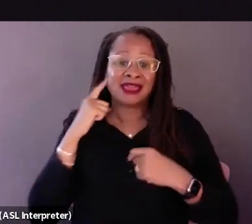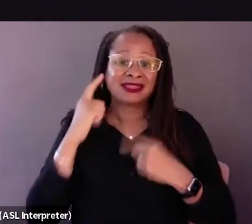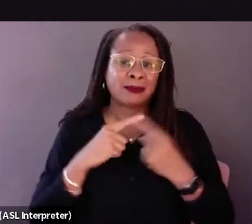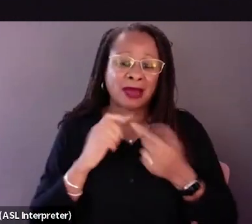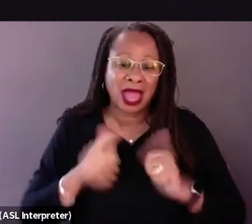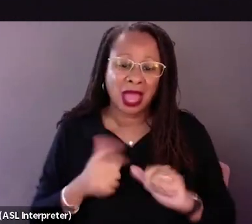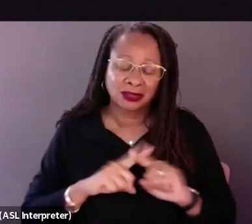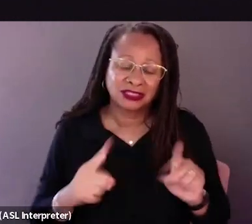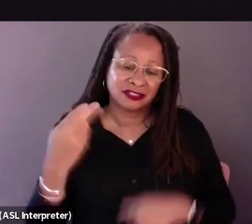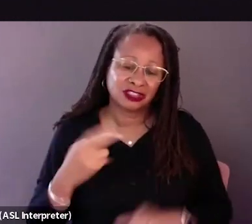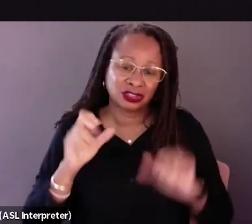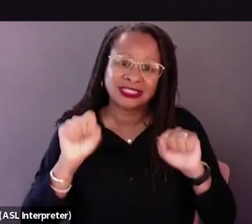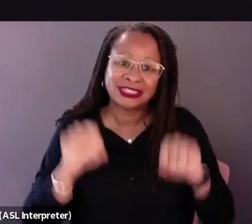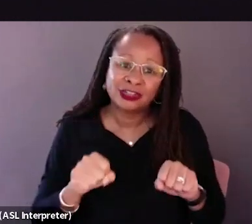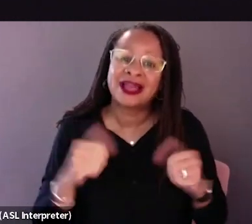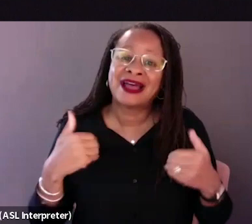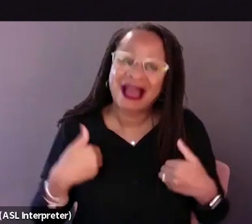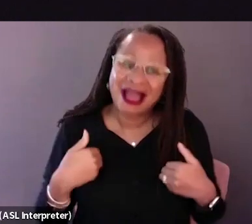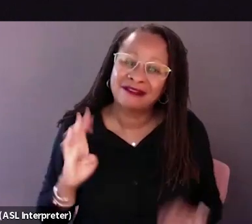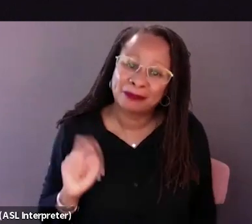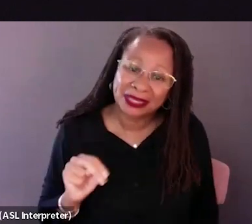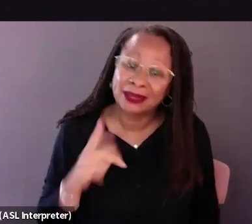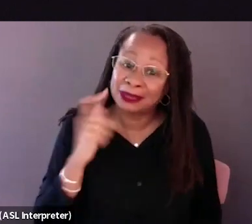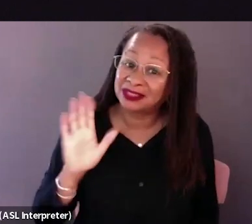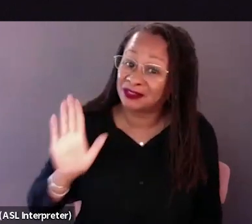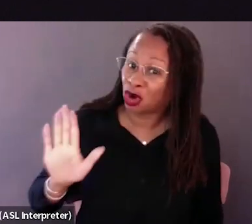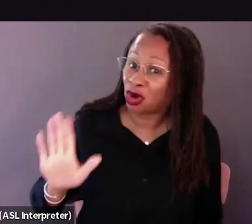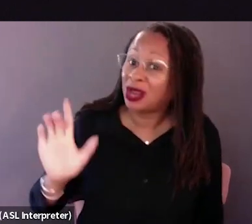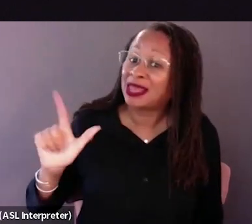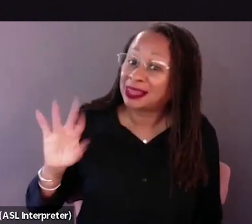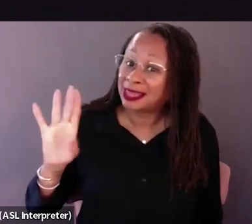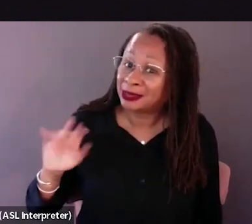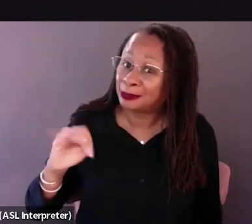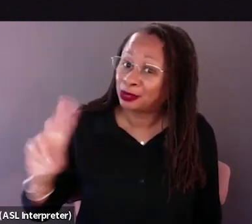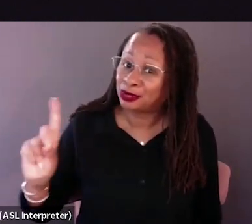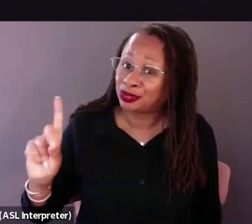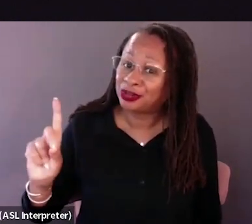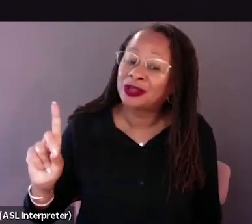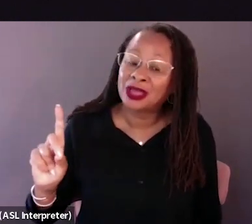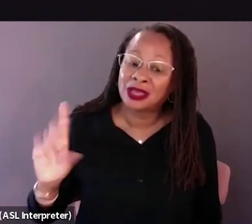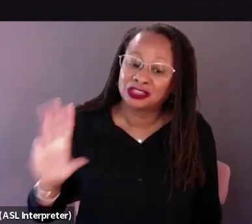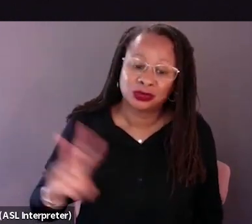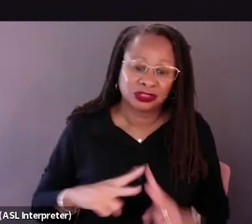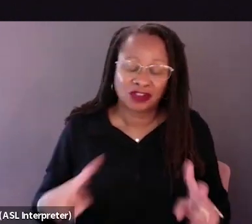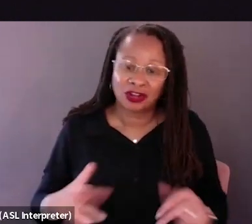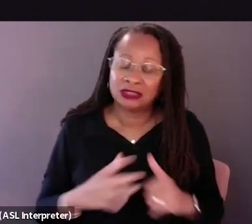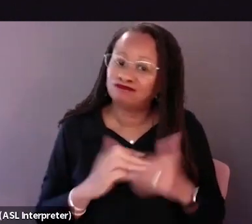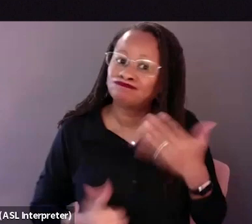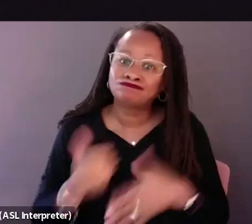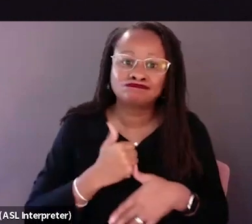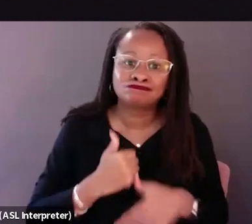different history could have been. And thanks to her, and you know, she was really prescient. I mean,